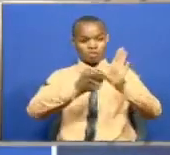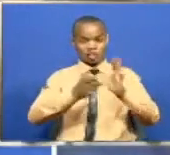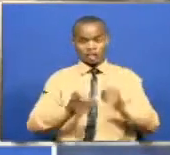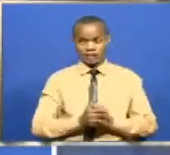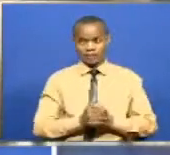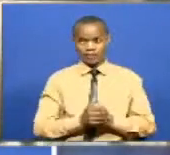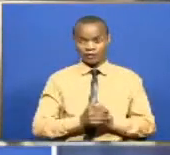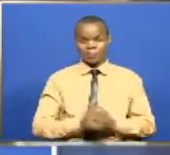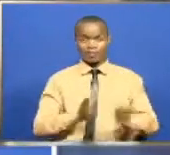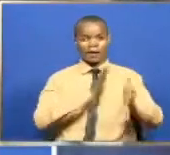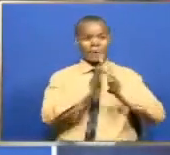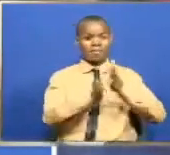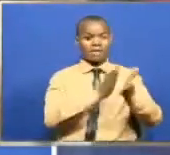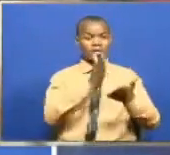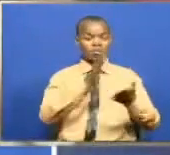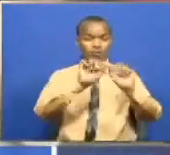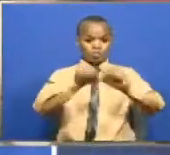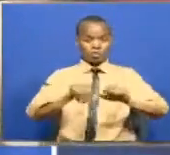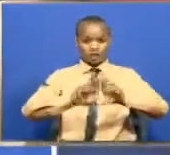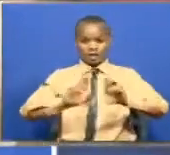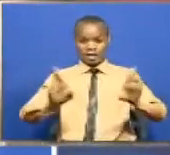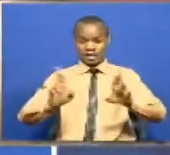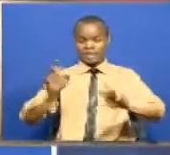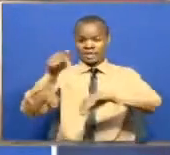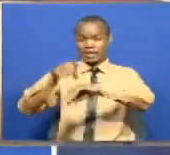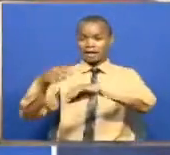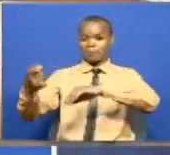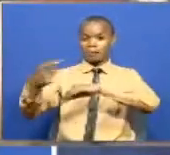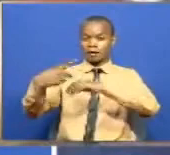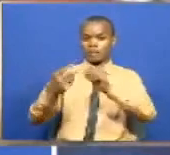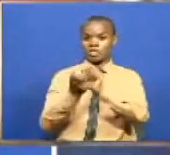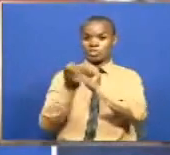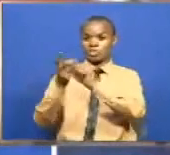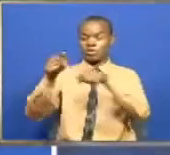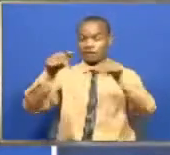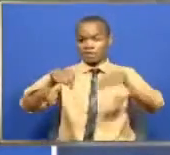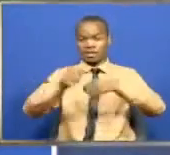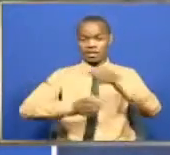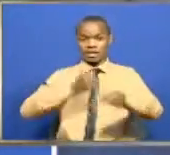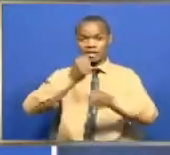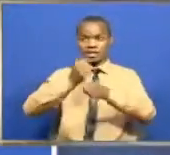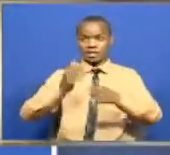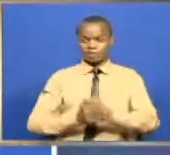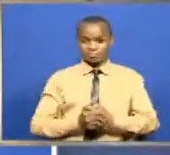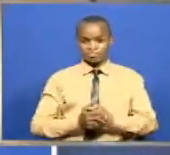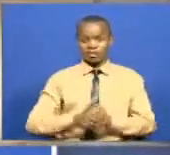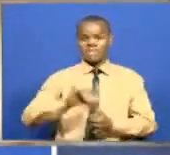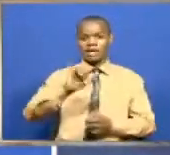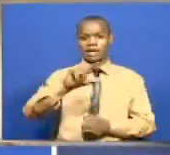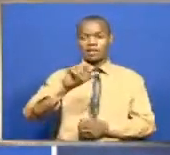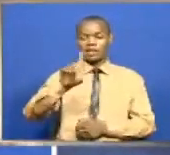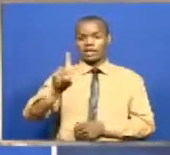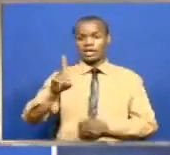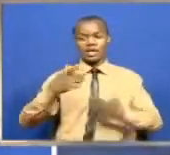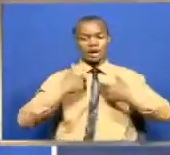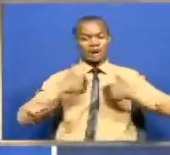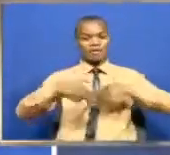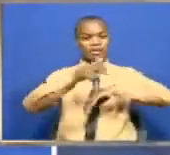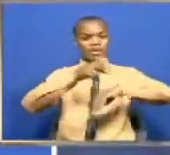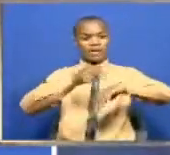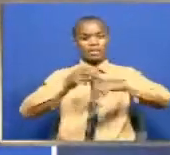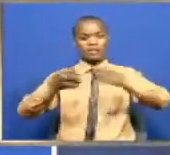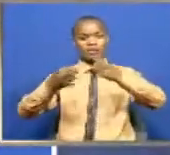huo unatarajiwa kuwa tayari ifikapo mwezi Disemba mwaka ujao. Shirika la IGAD lina mataifa manane